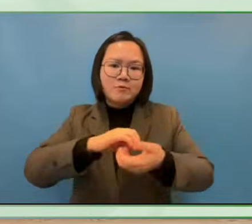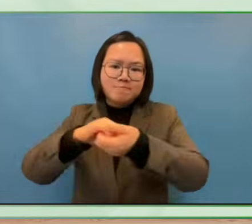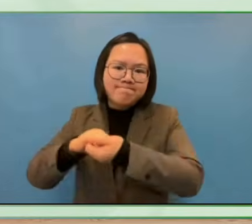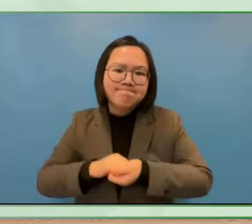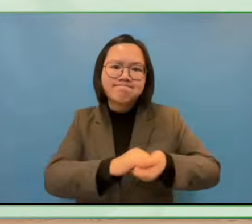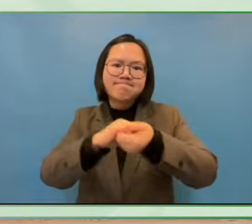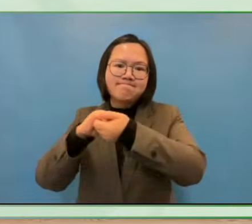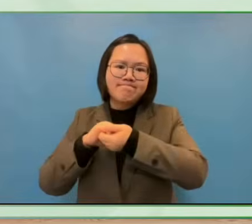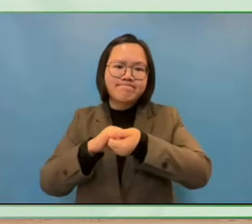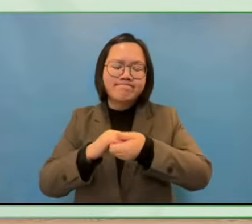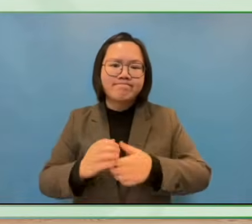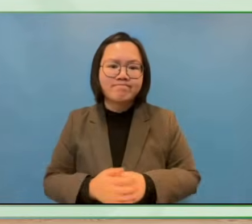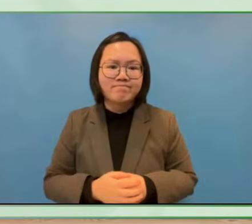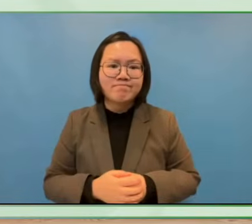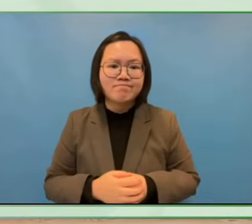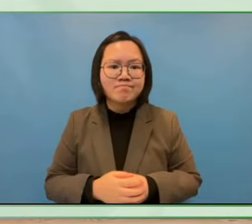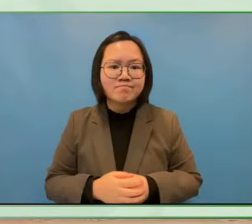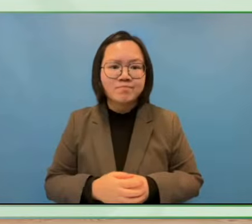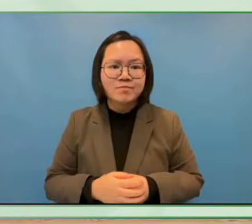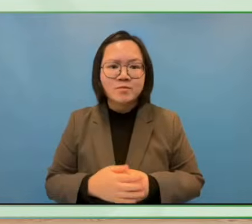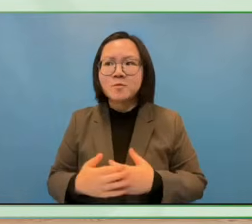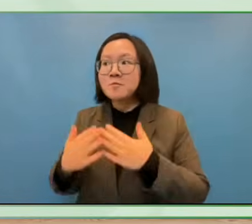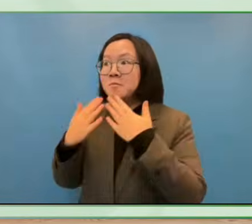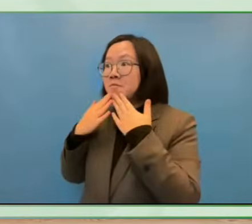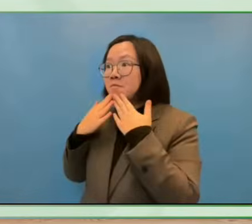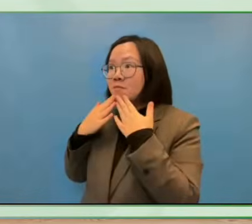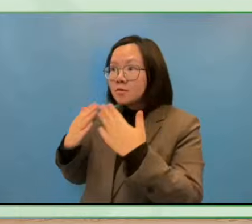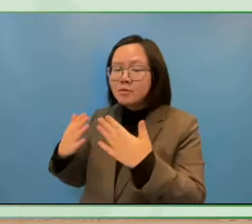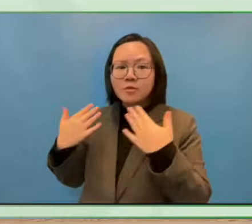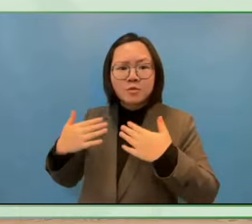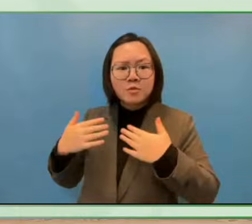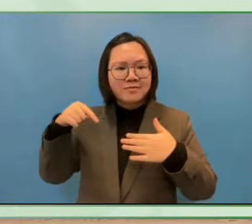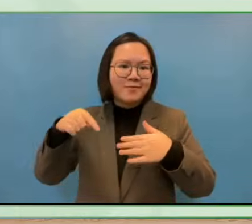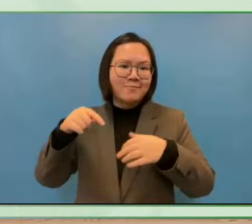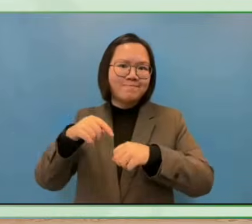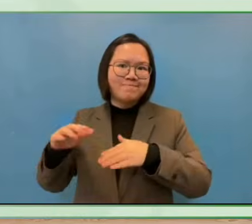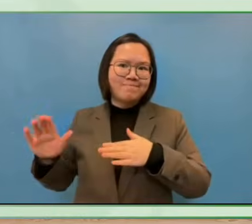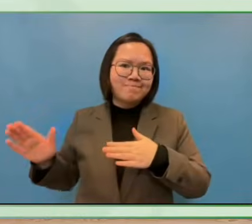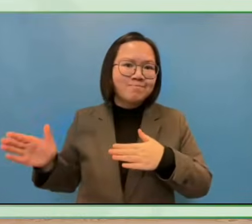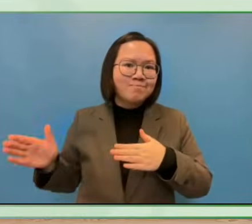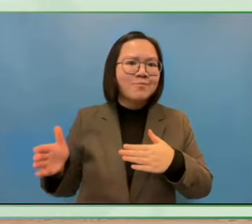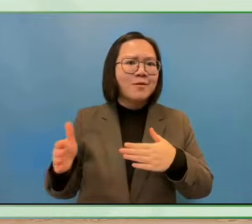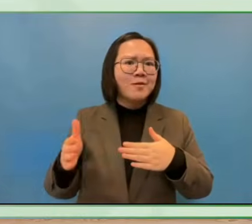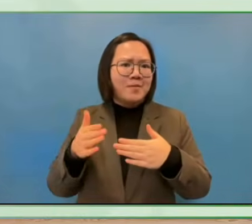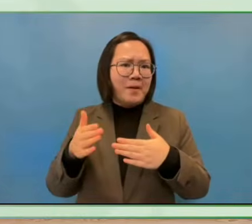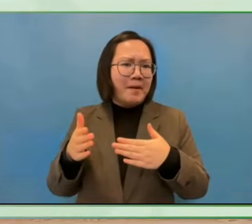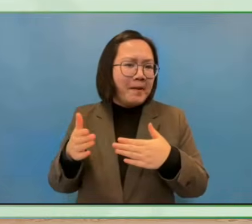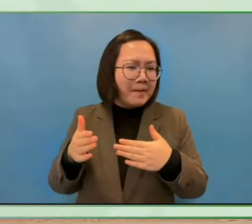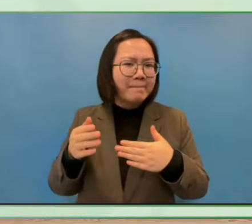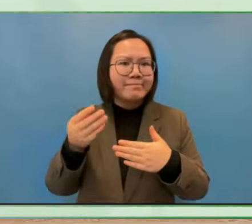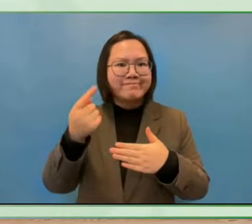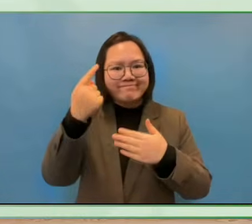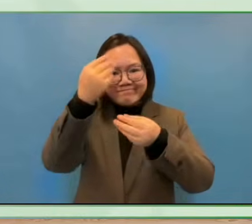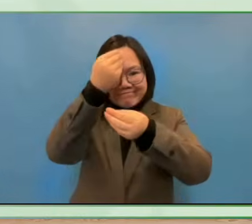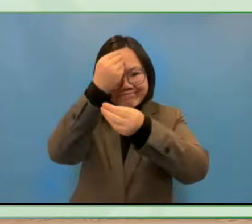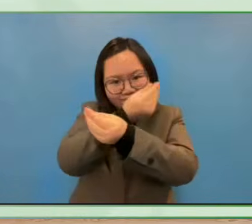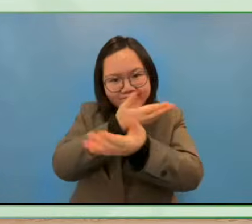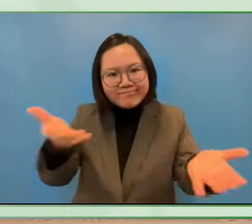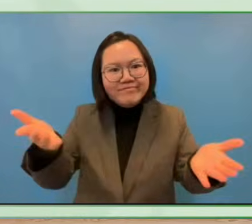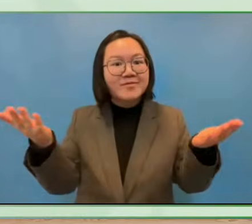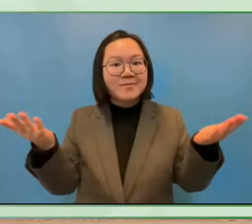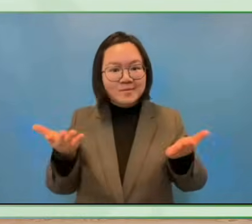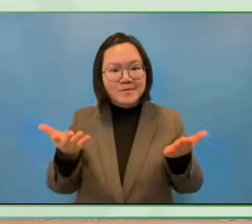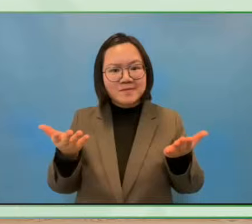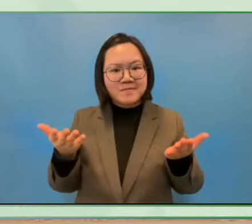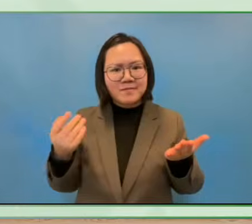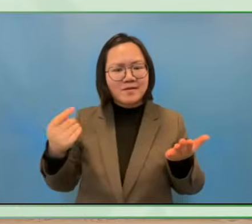much. Just then let's close this session with another announcement. So we have agreed to work